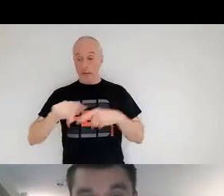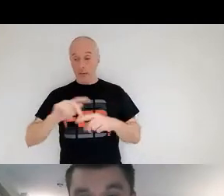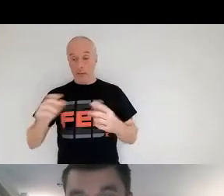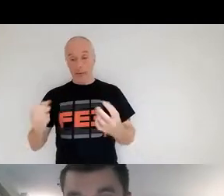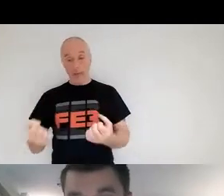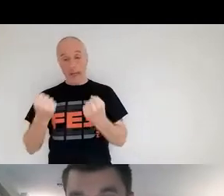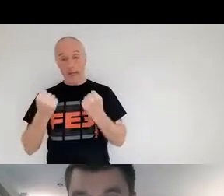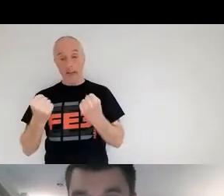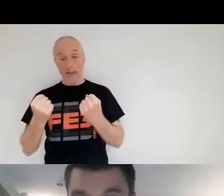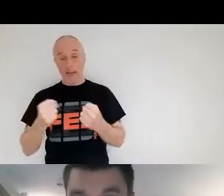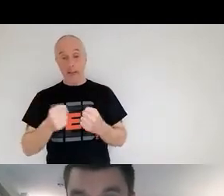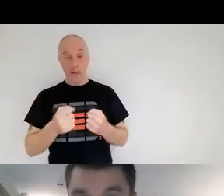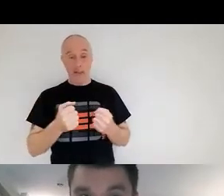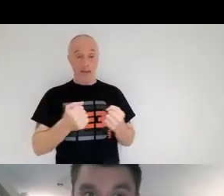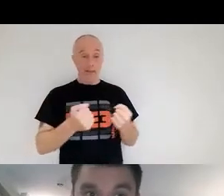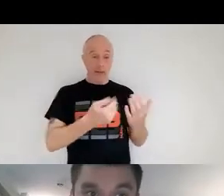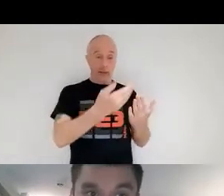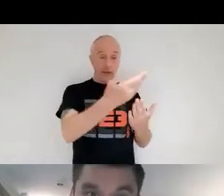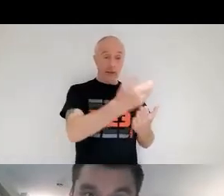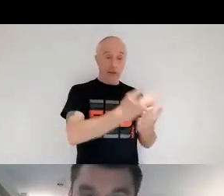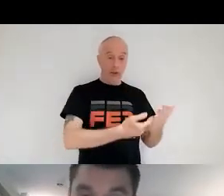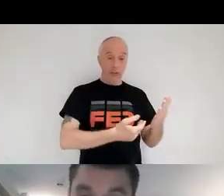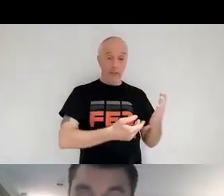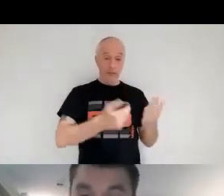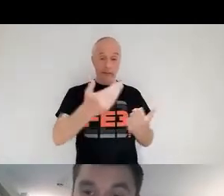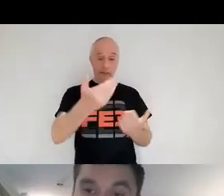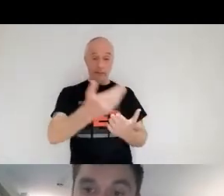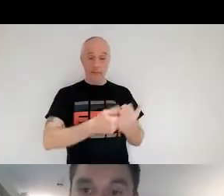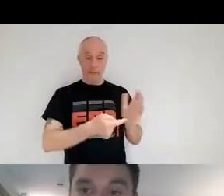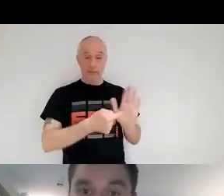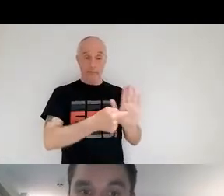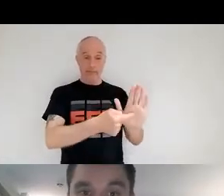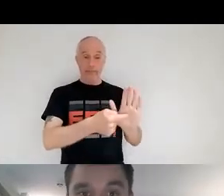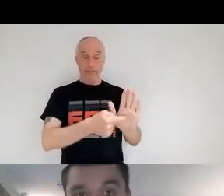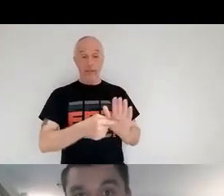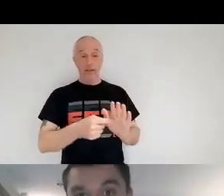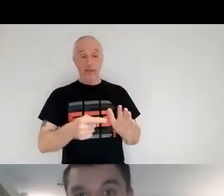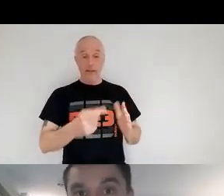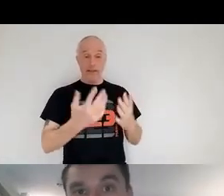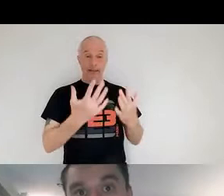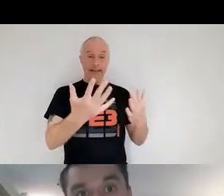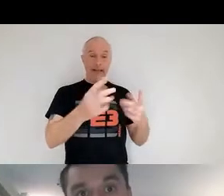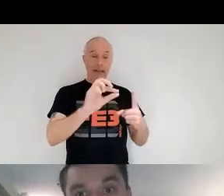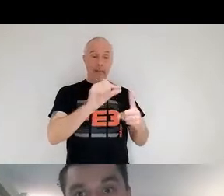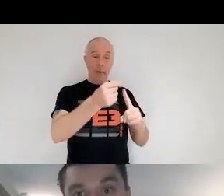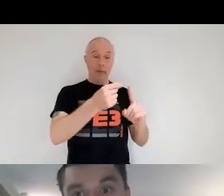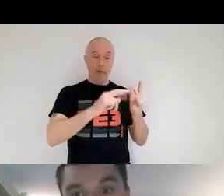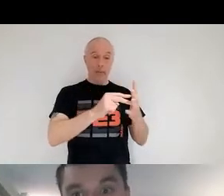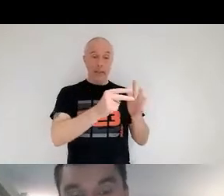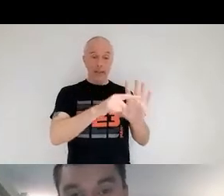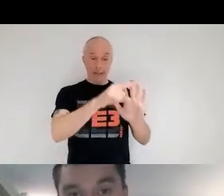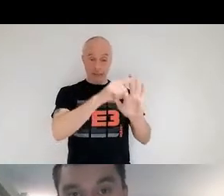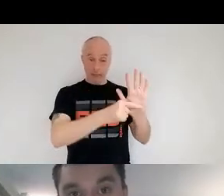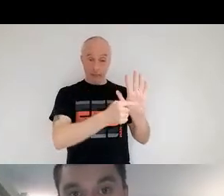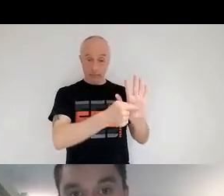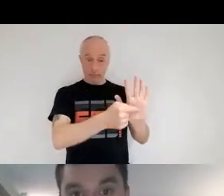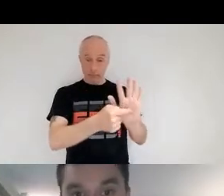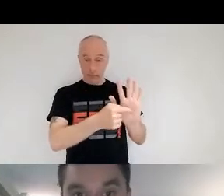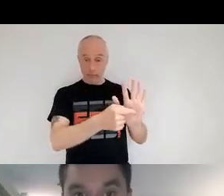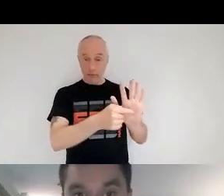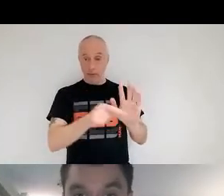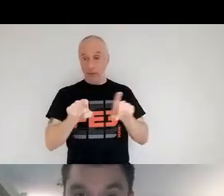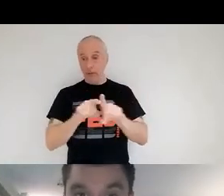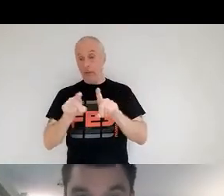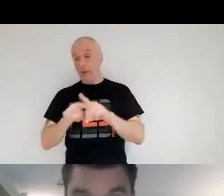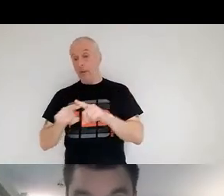two documents that are of most relevance. First, it's the 10-point plan, and then more specifically, the UK